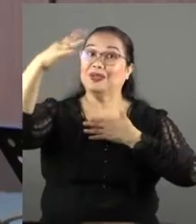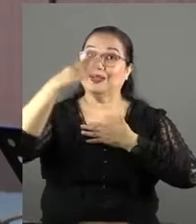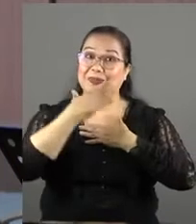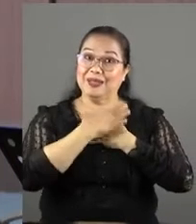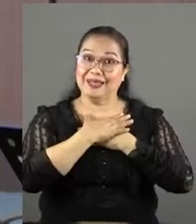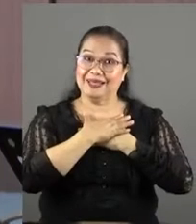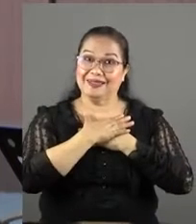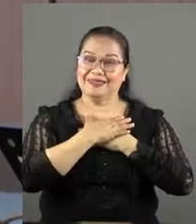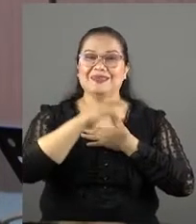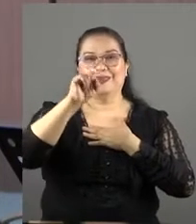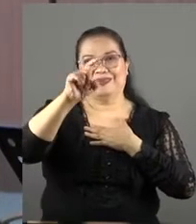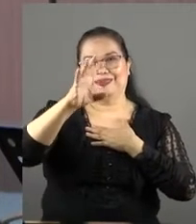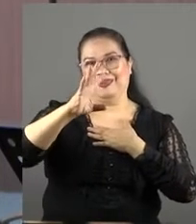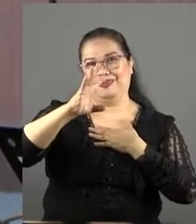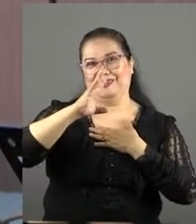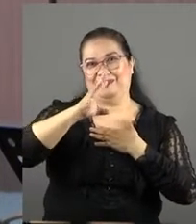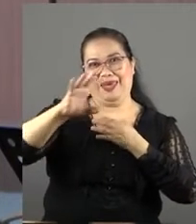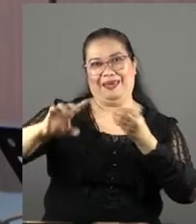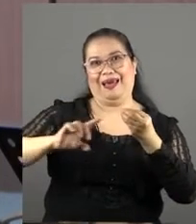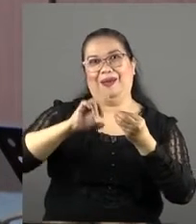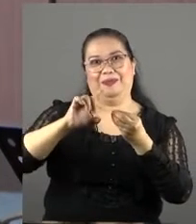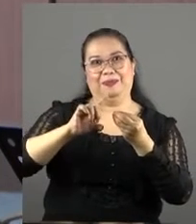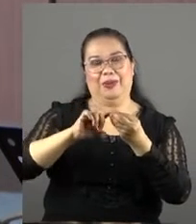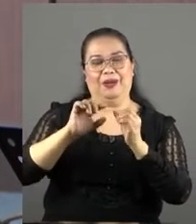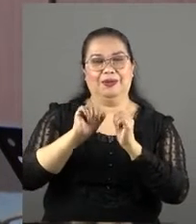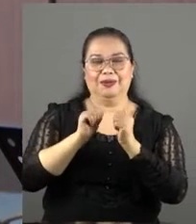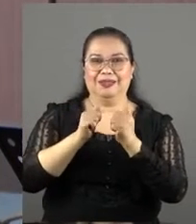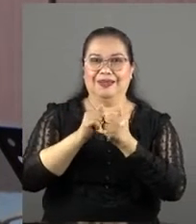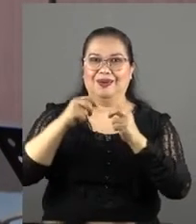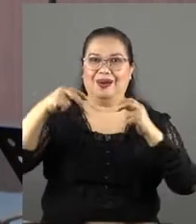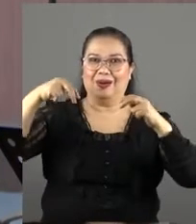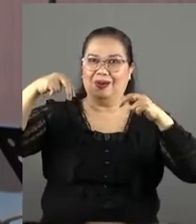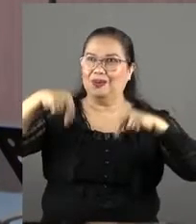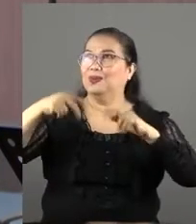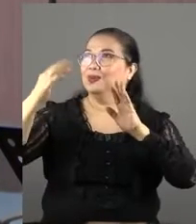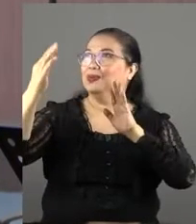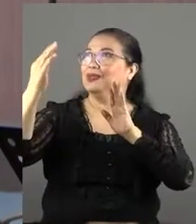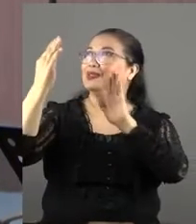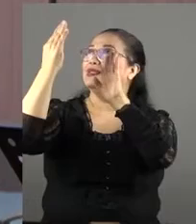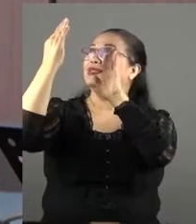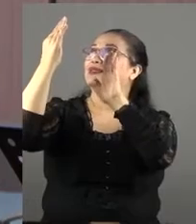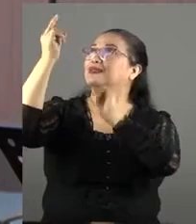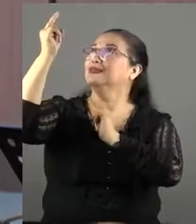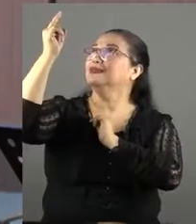must first speak about how we stand before God.